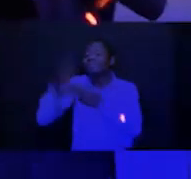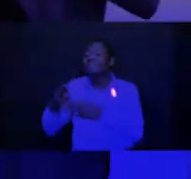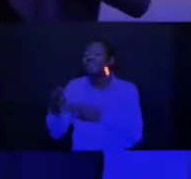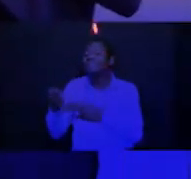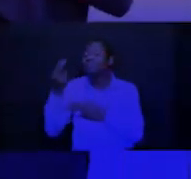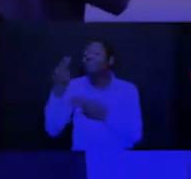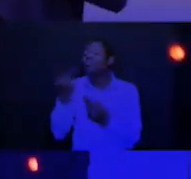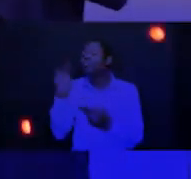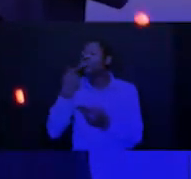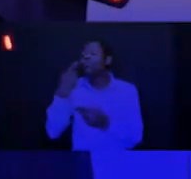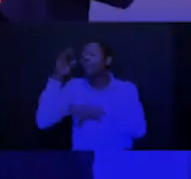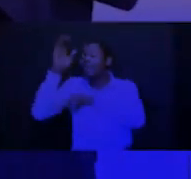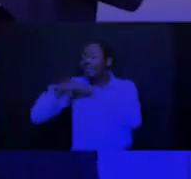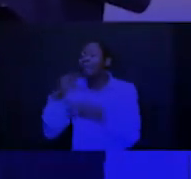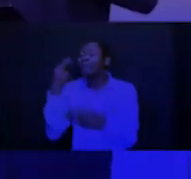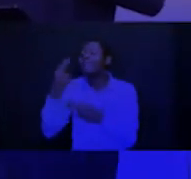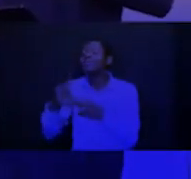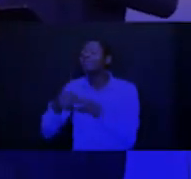Now,